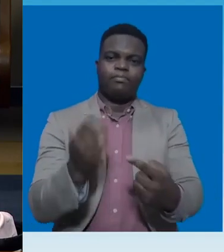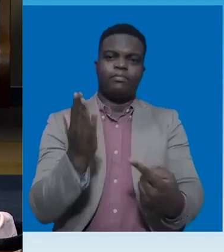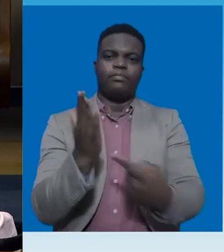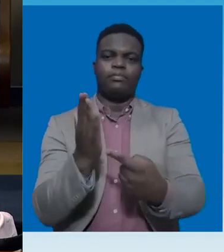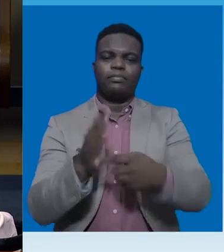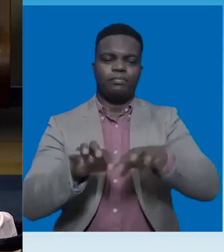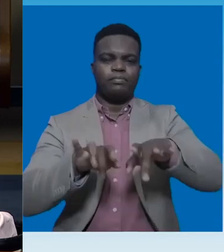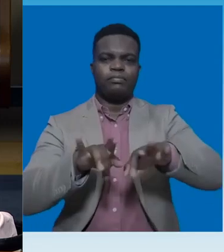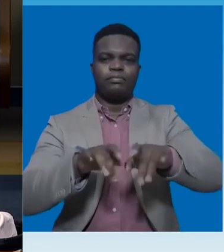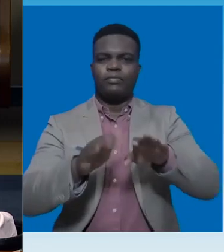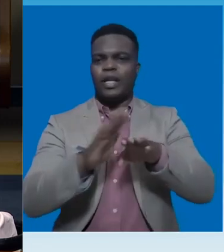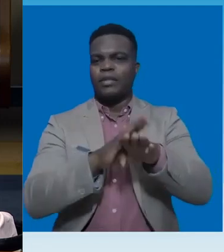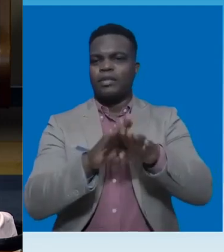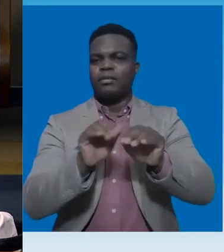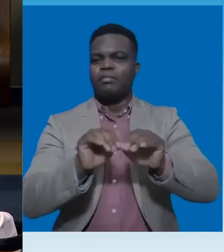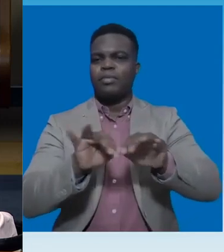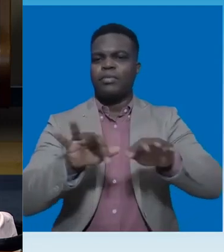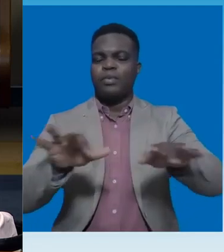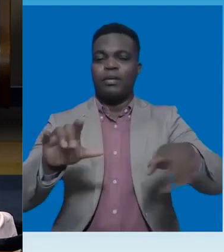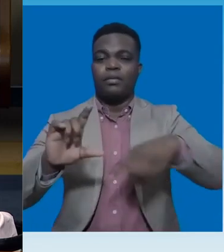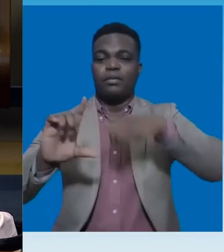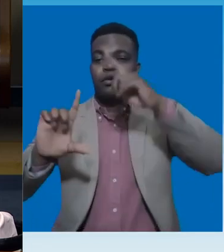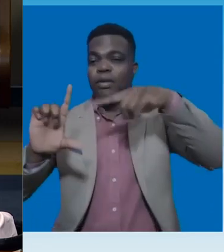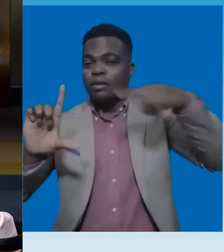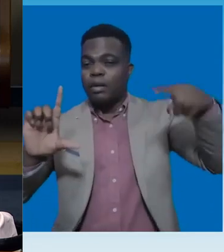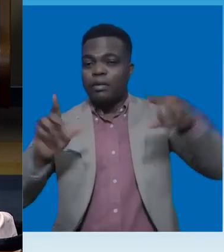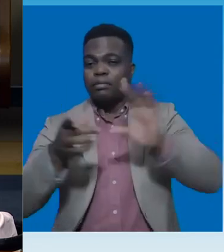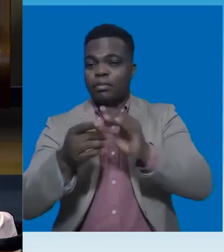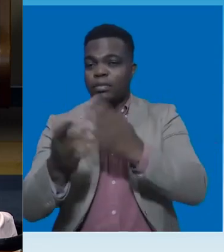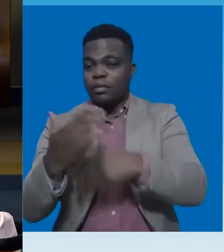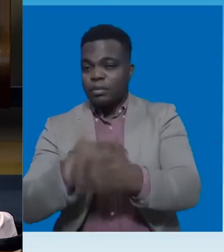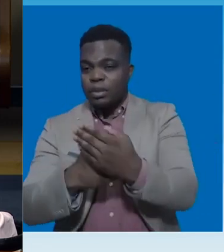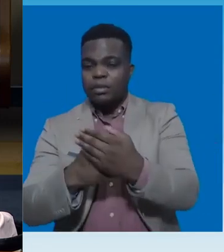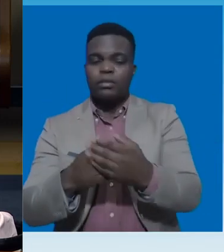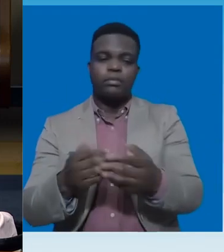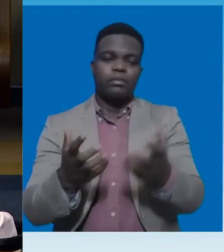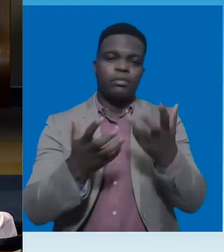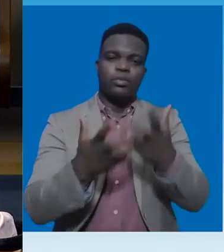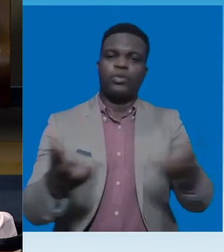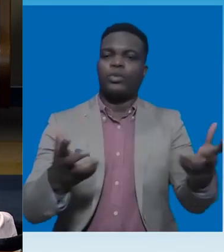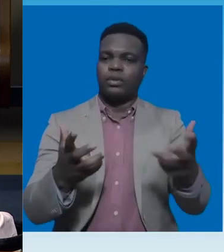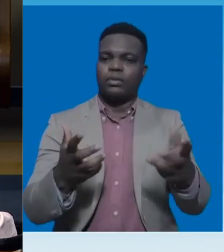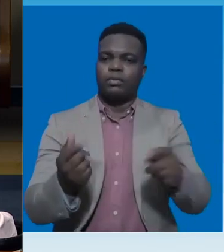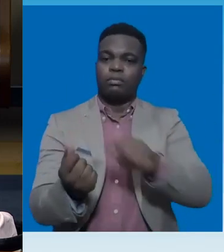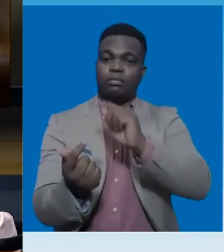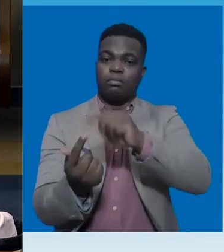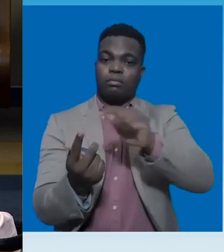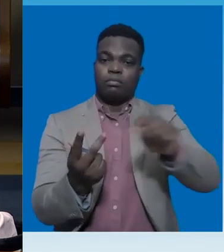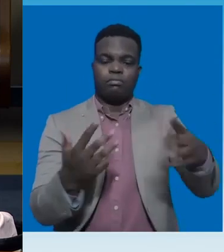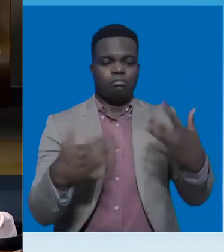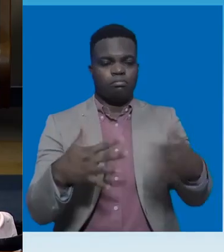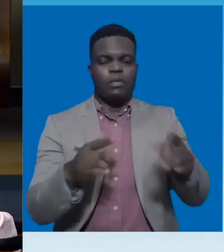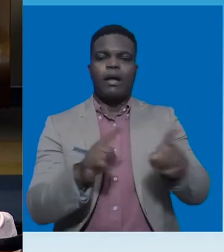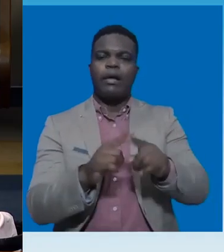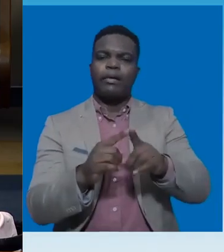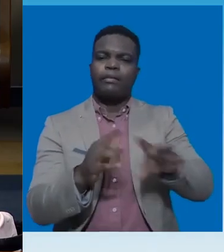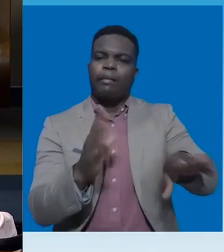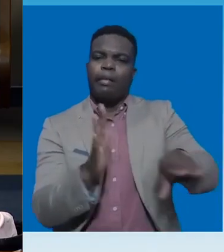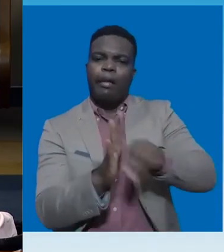resource tracking. These are not technical add-ons. They are fundamental enablers